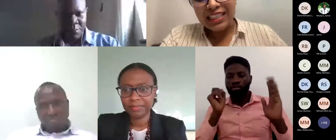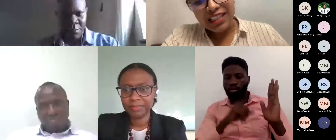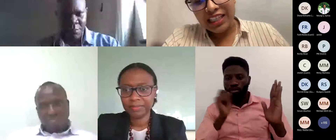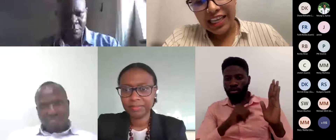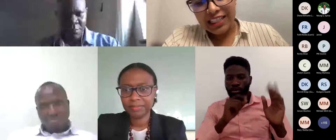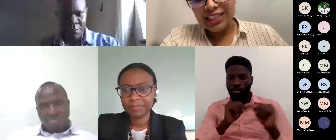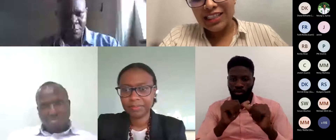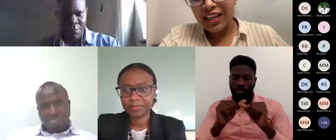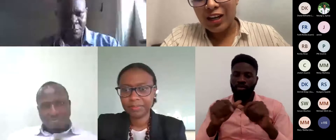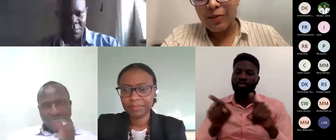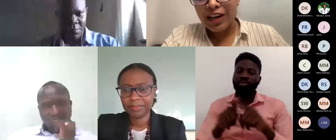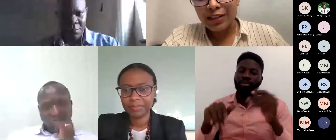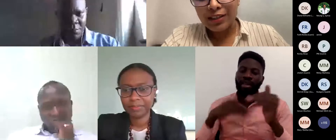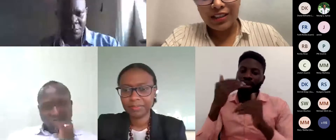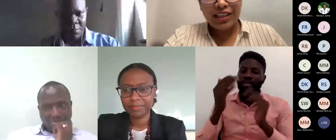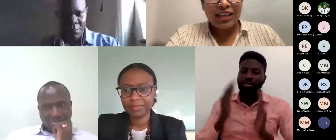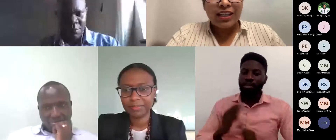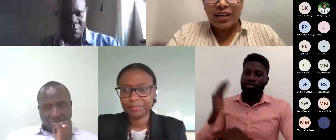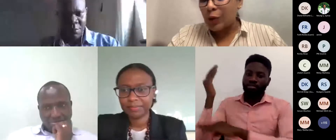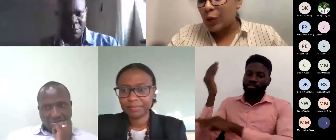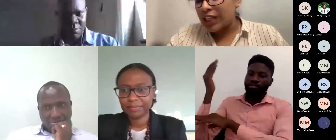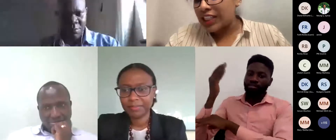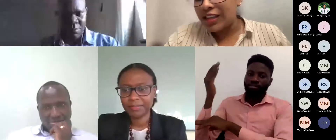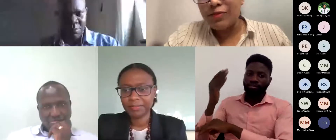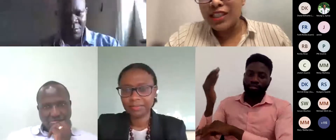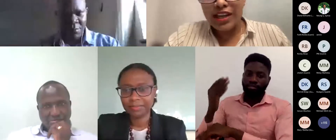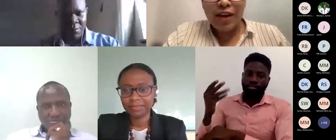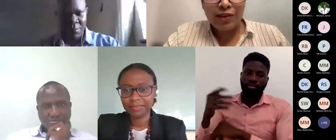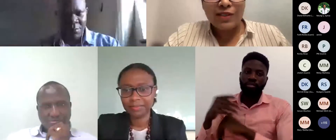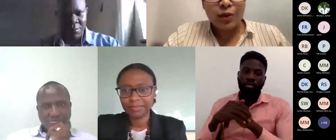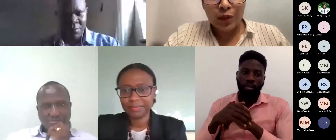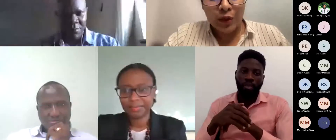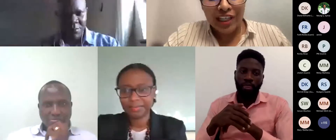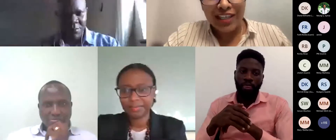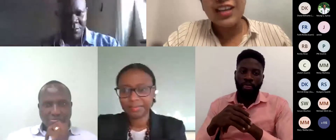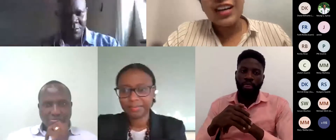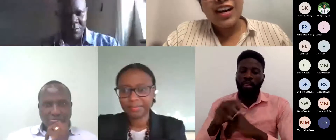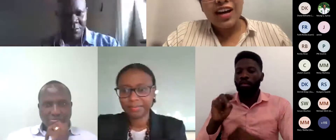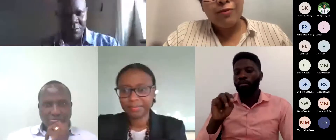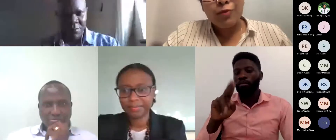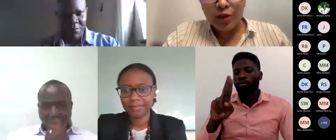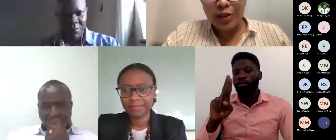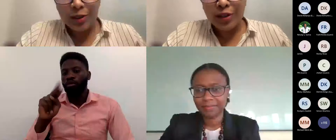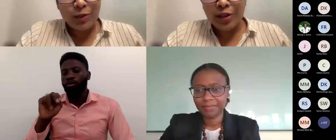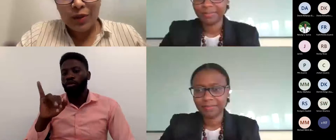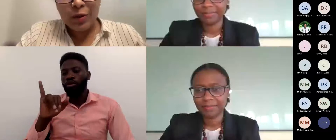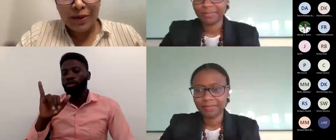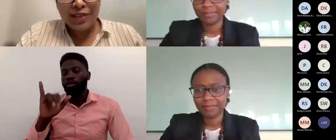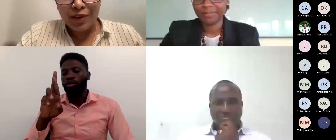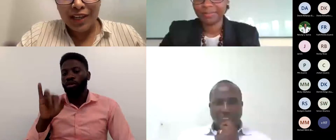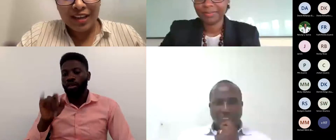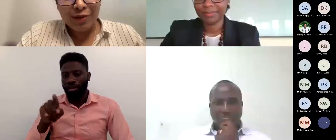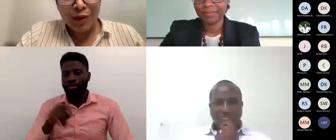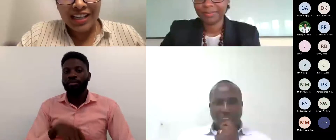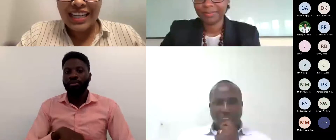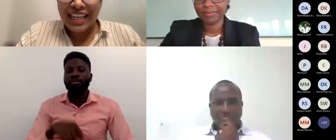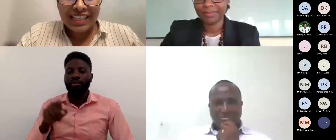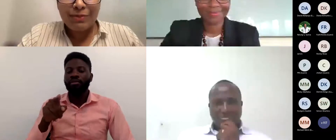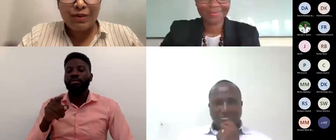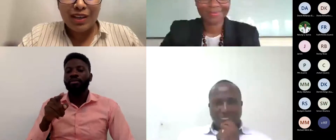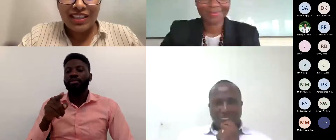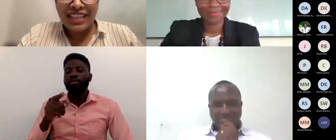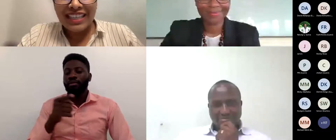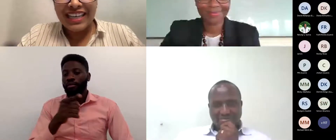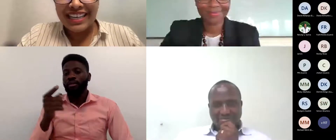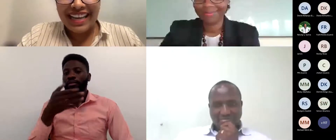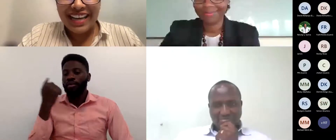the next guest in our panel, who is Mr. Evans Munyori. Munyori should be your best friend, everyone. He